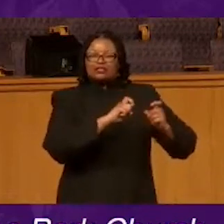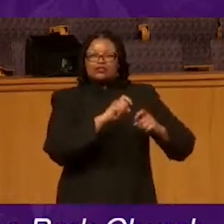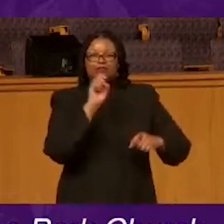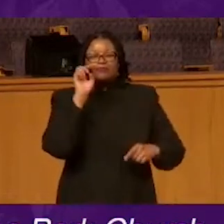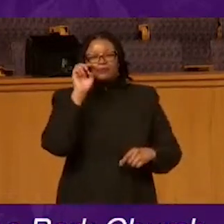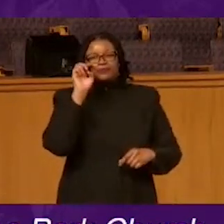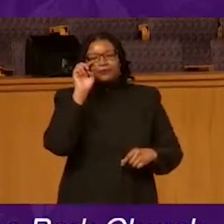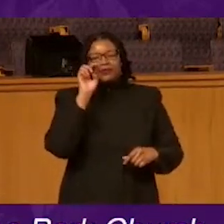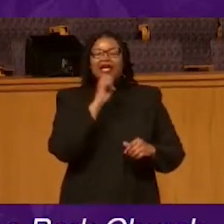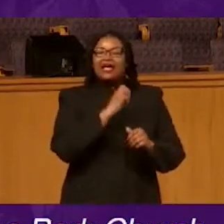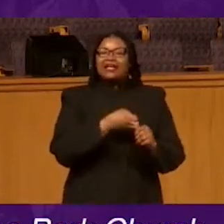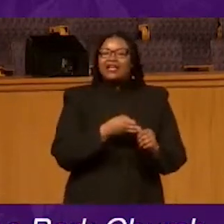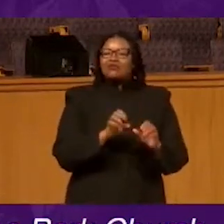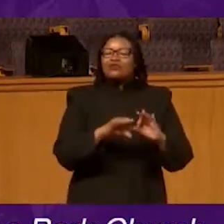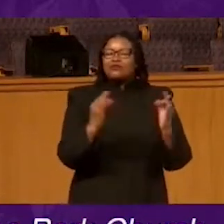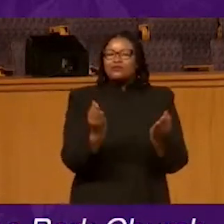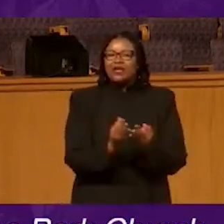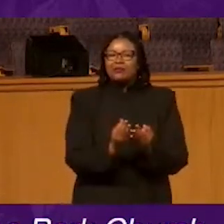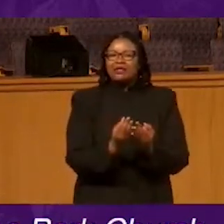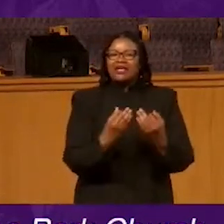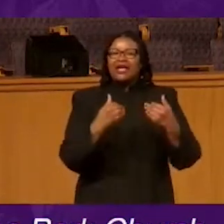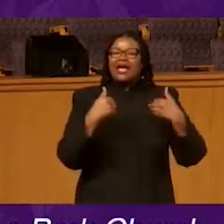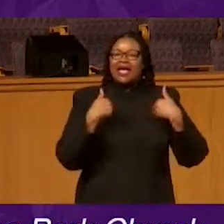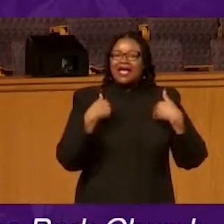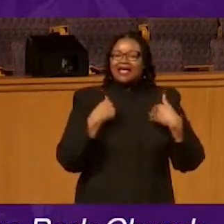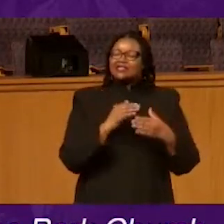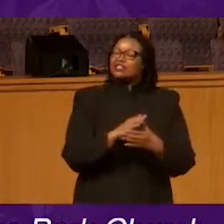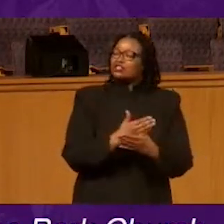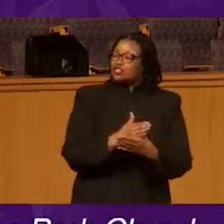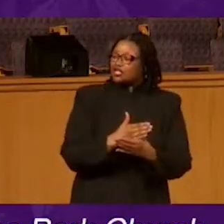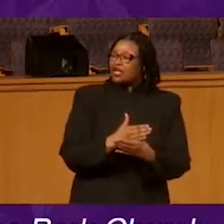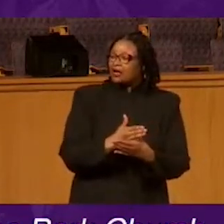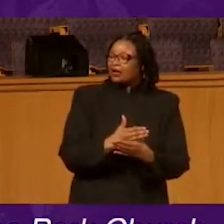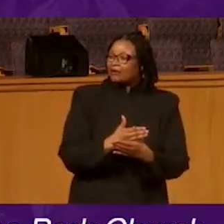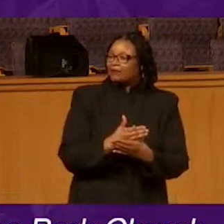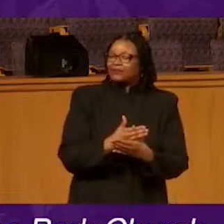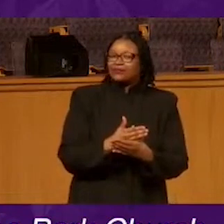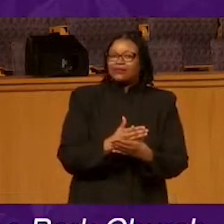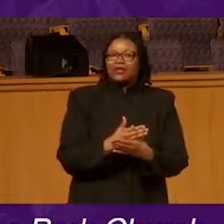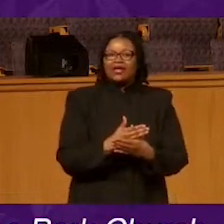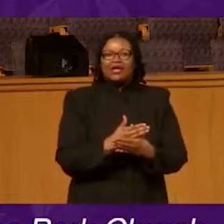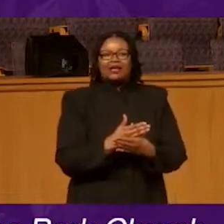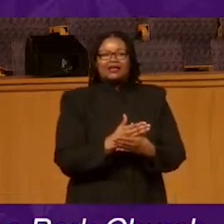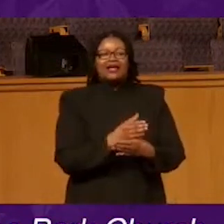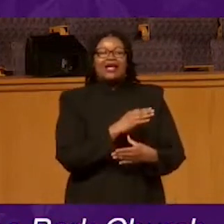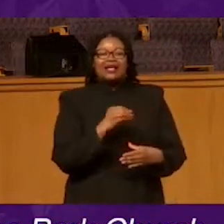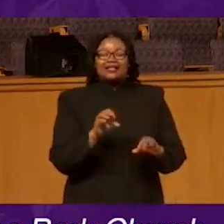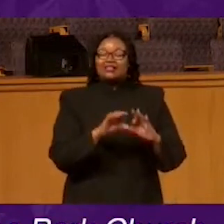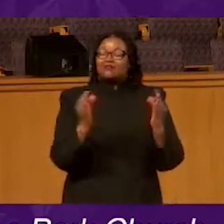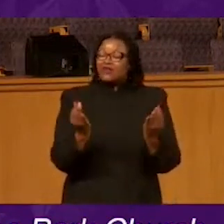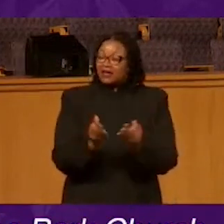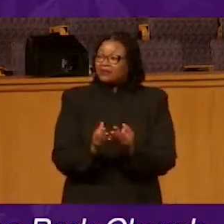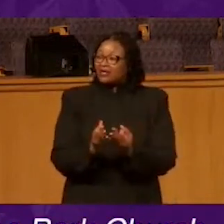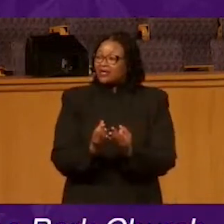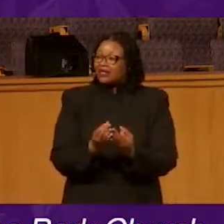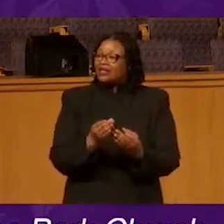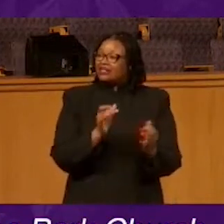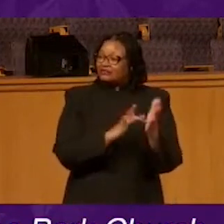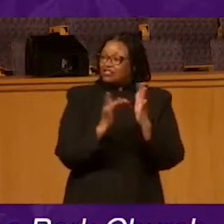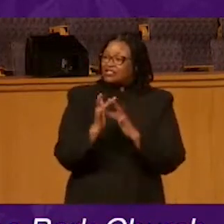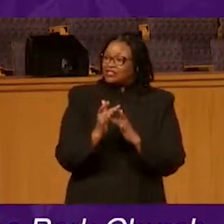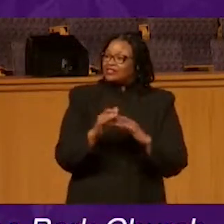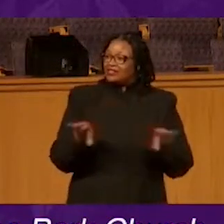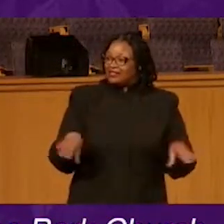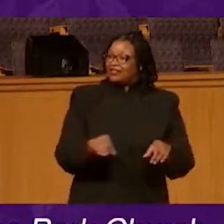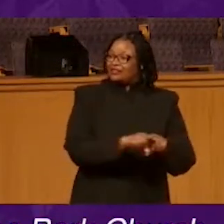And every family has its share, even the family of Jesus. Have